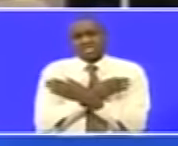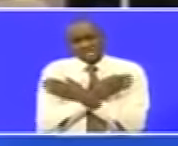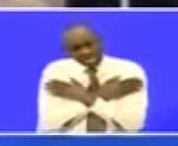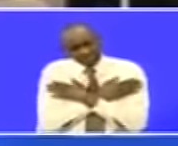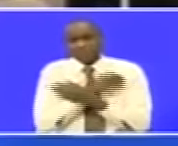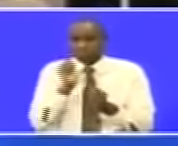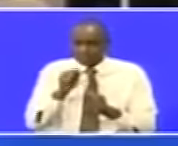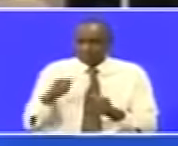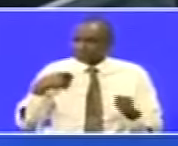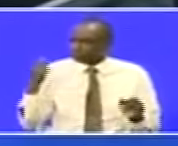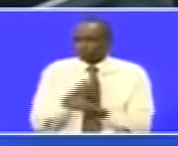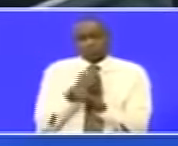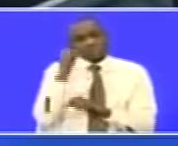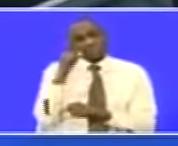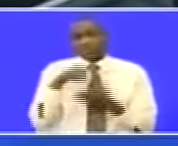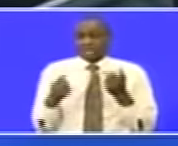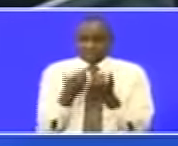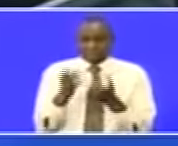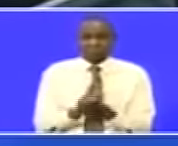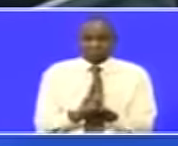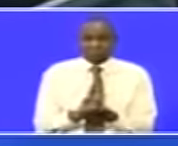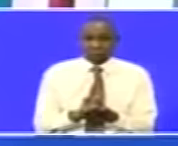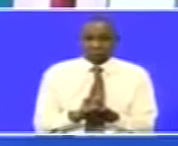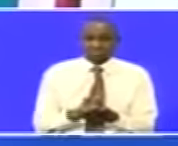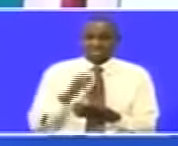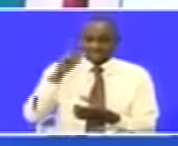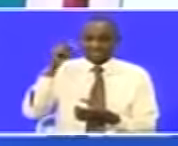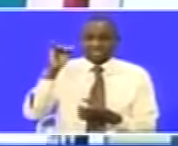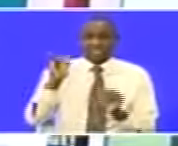come to terms with his demise. Joy Doreen Biira, KTN News.